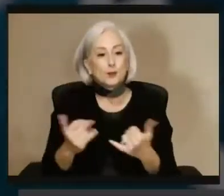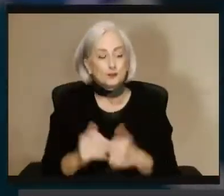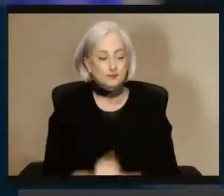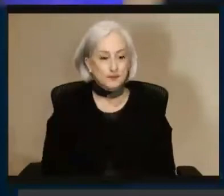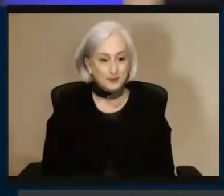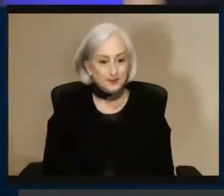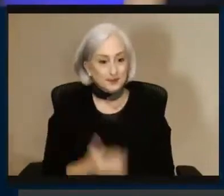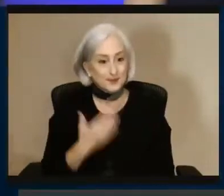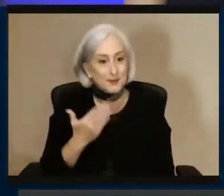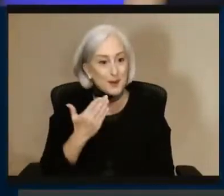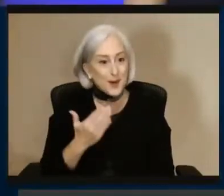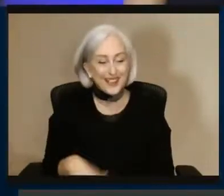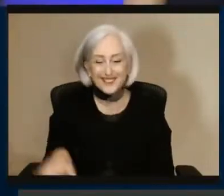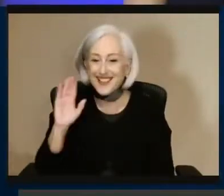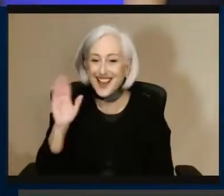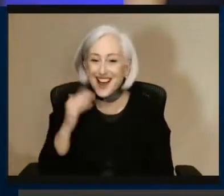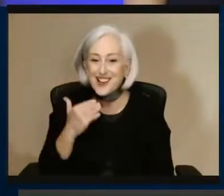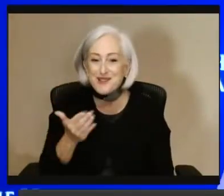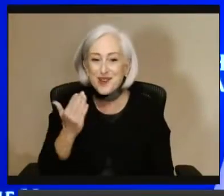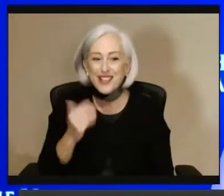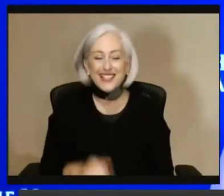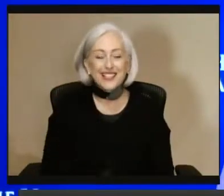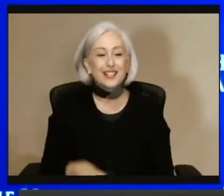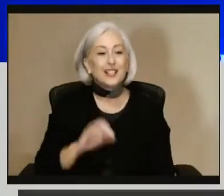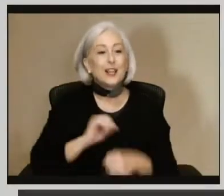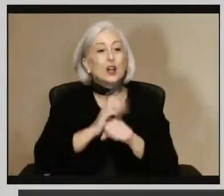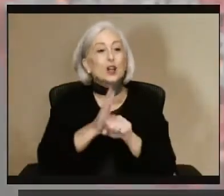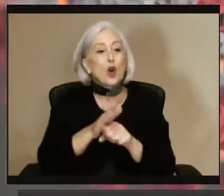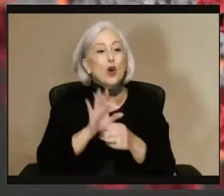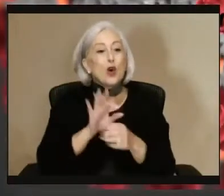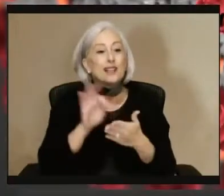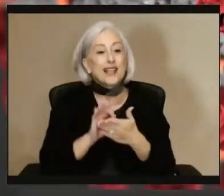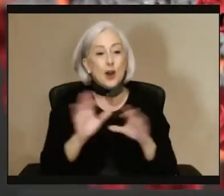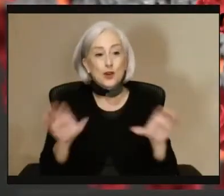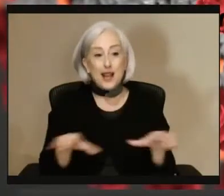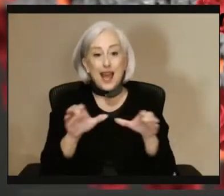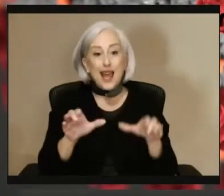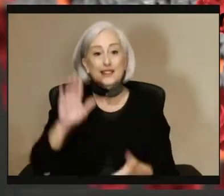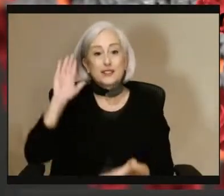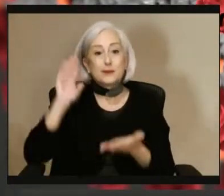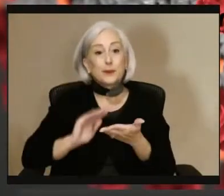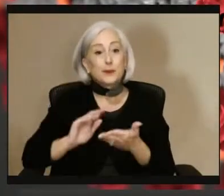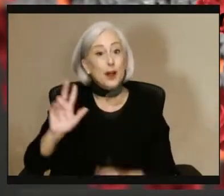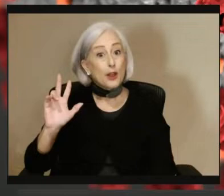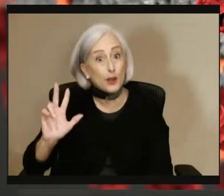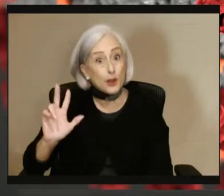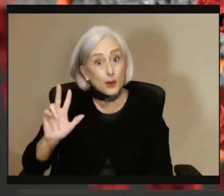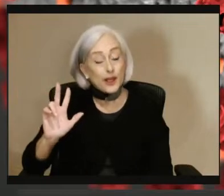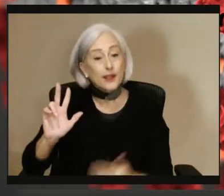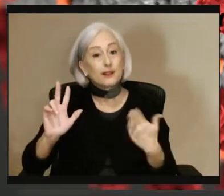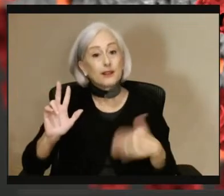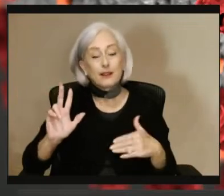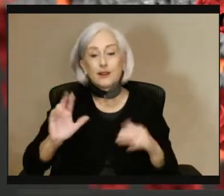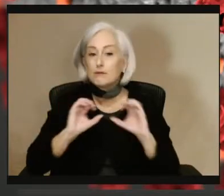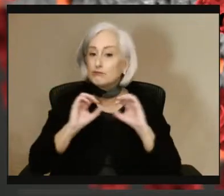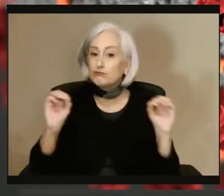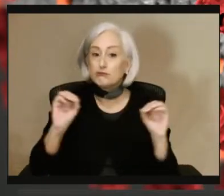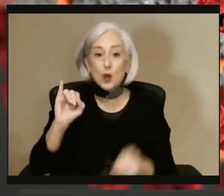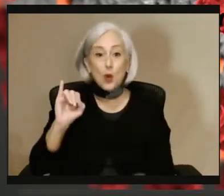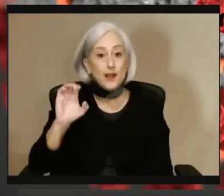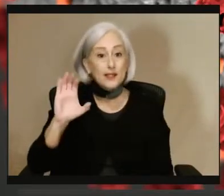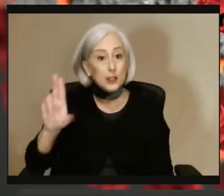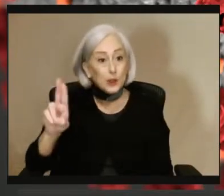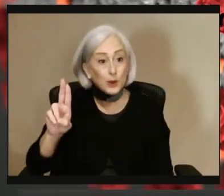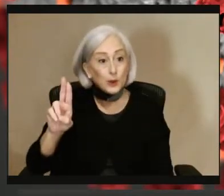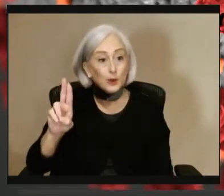hi. Hi. Yeah. COVID count active infections down to 3 active infections. So none in the ICU, none on the ventilator,